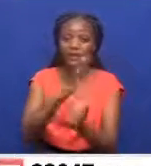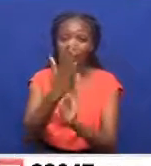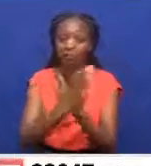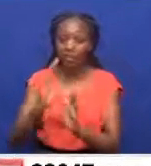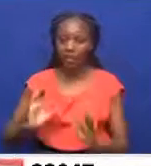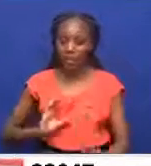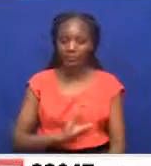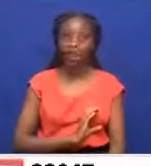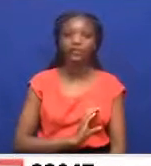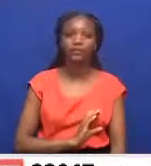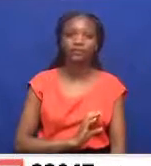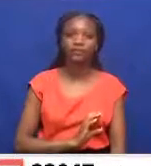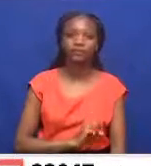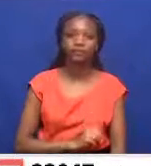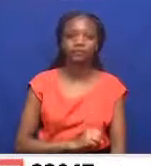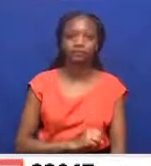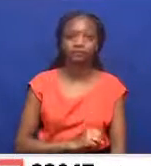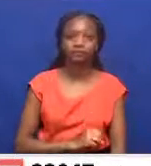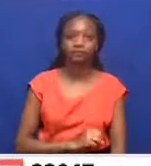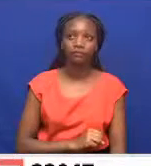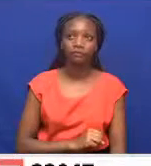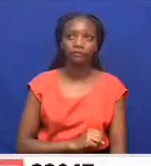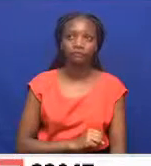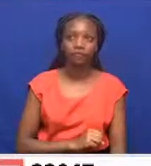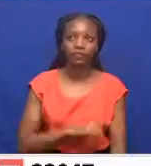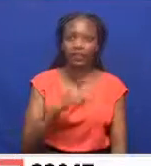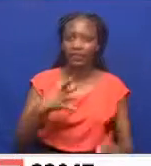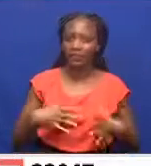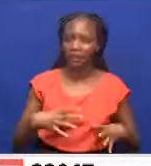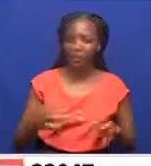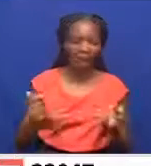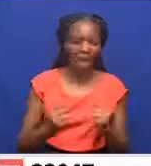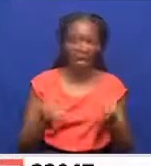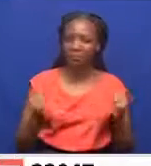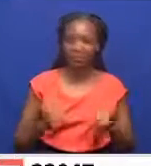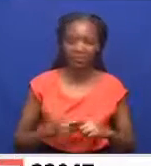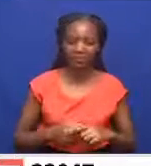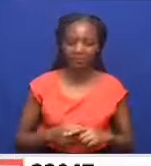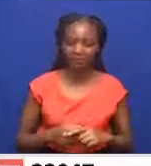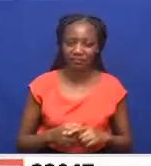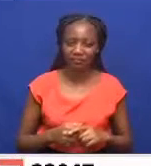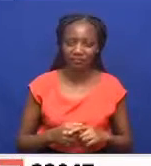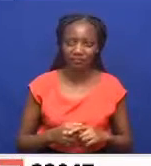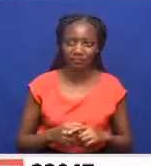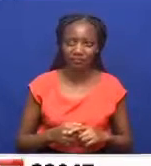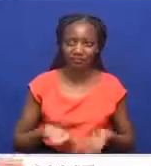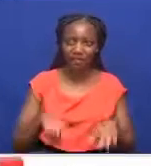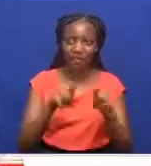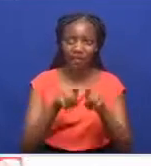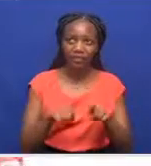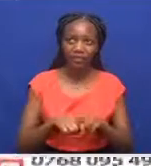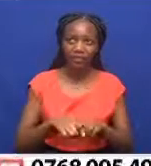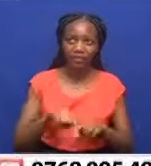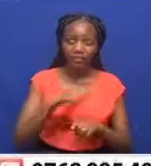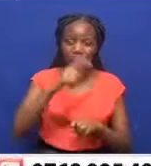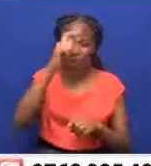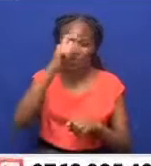committee. These people are enemies. We respected you, but you are killing